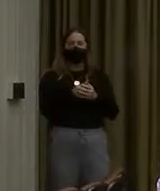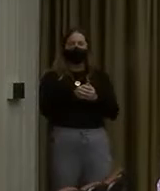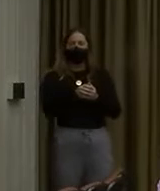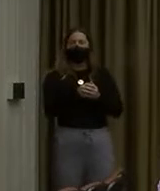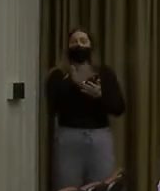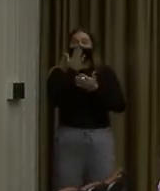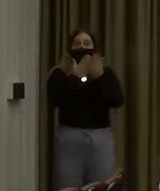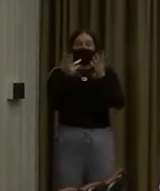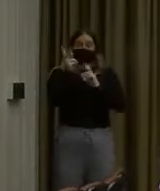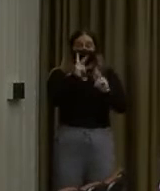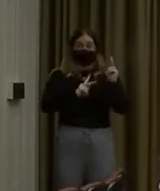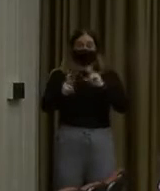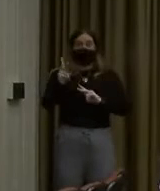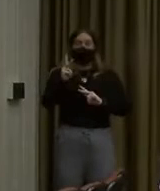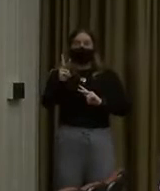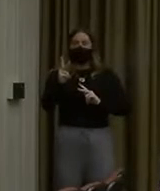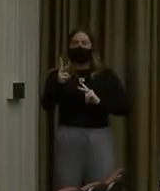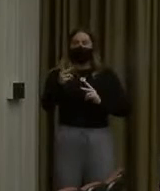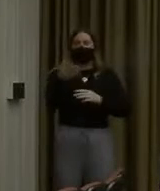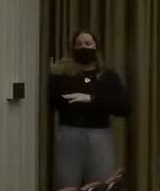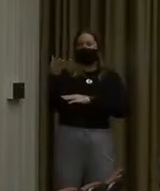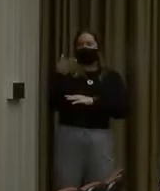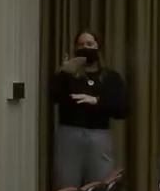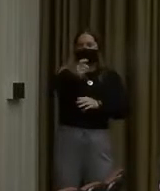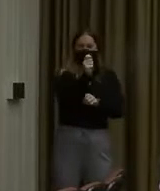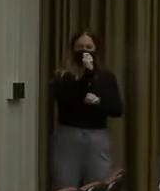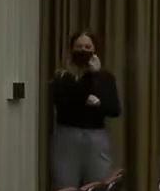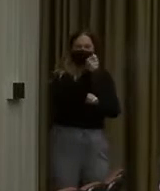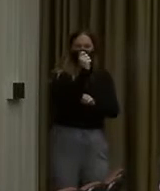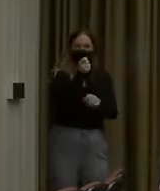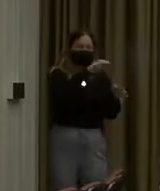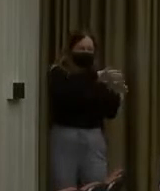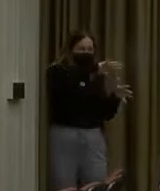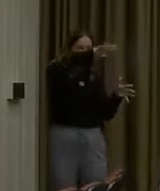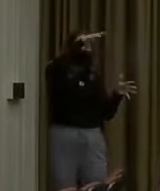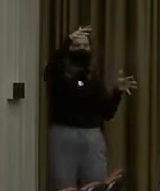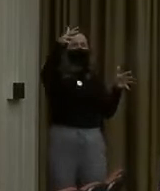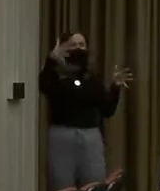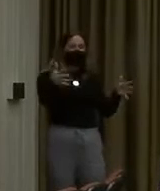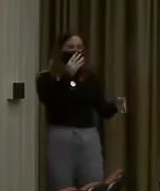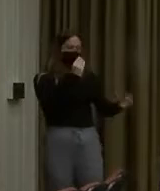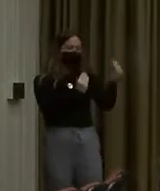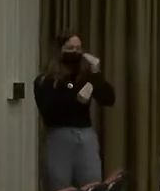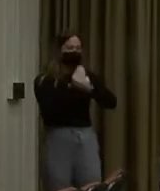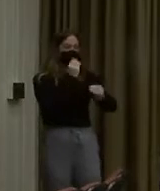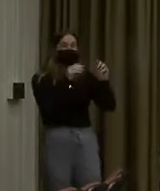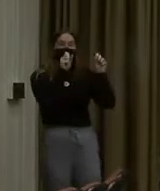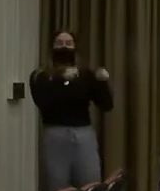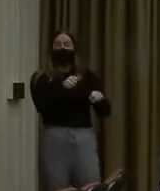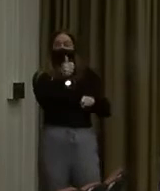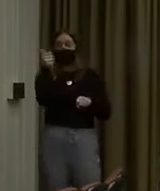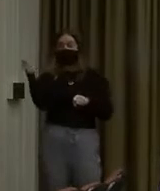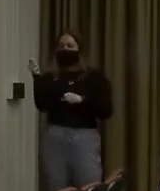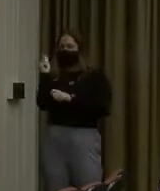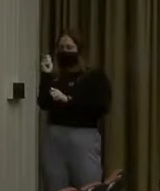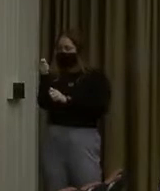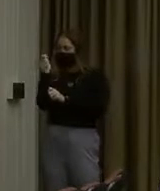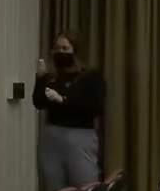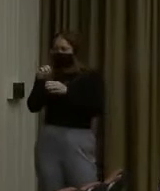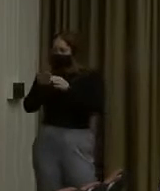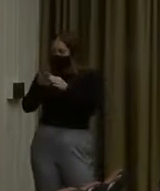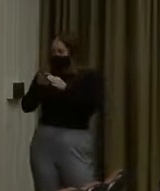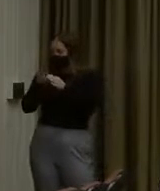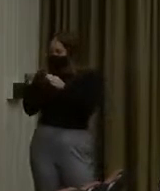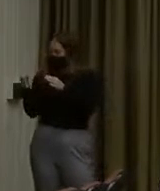see, some people have a bounty of healthy fish and vegetation to feed off of, while others may only have small fish,